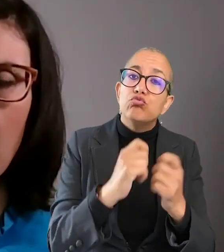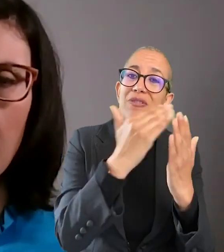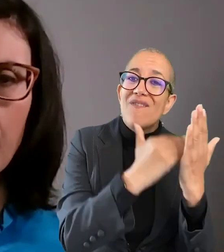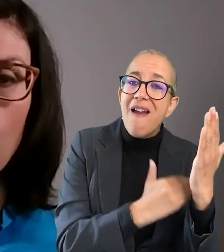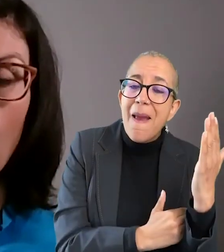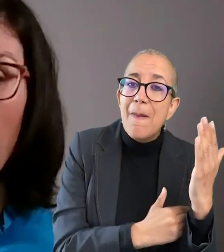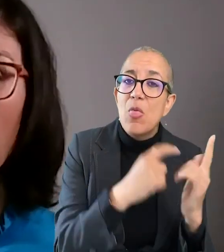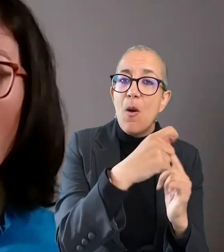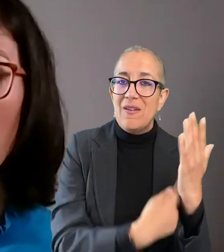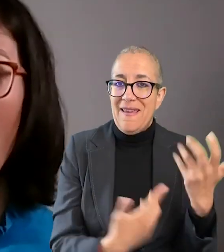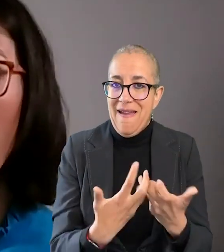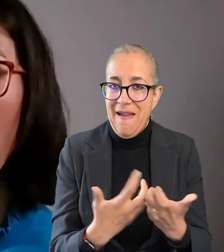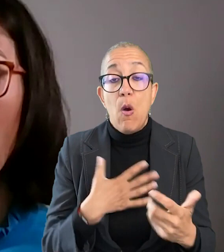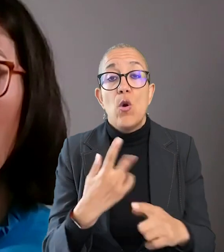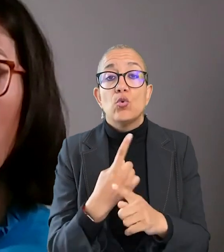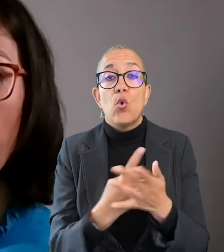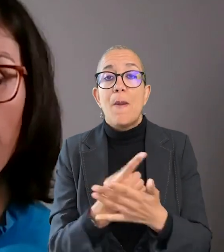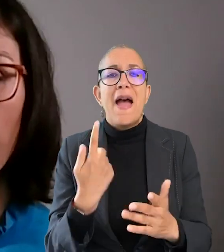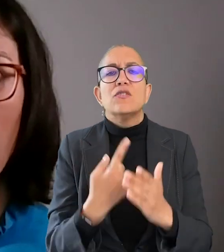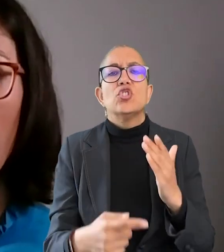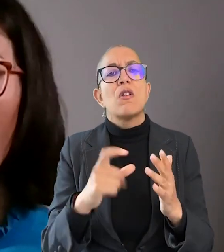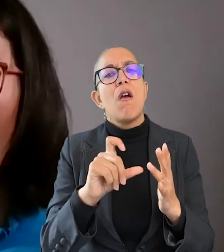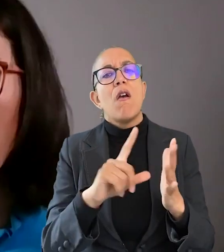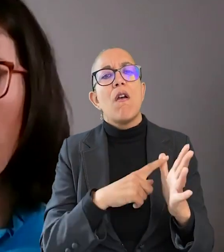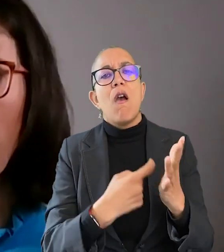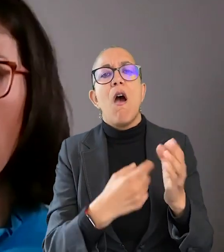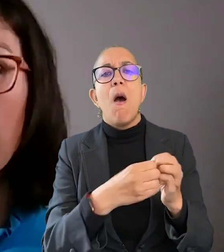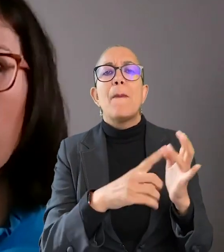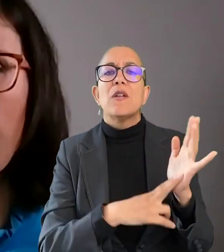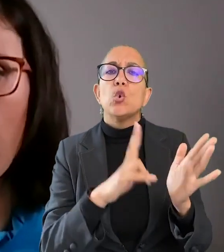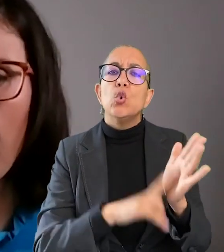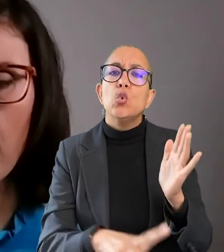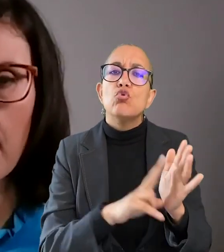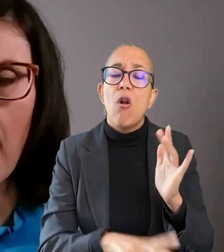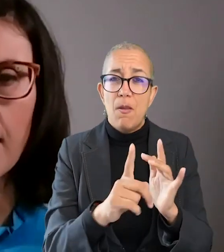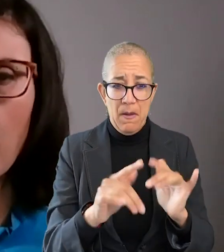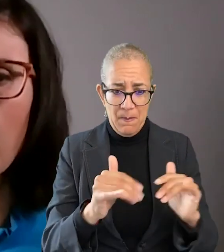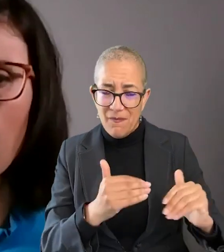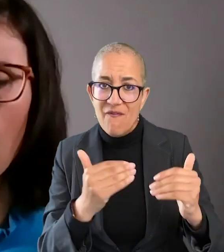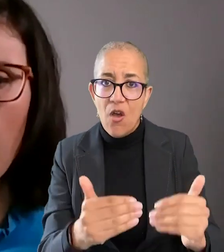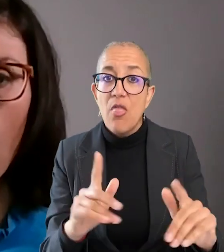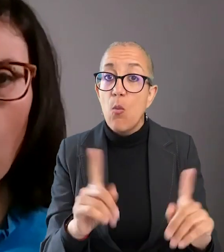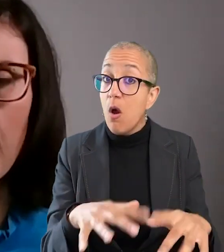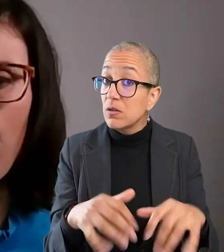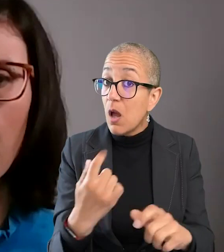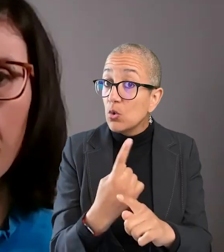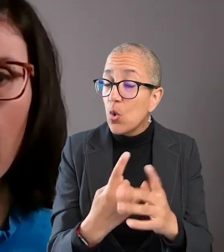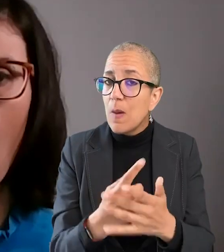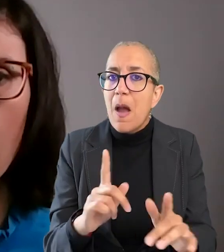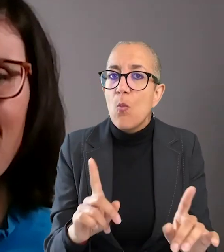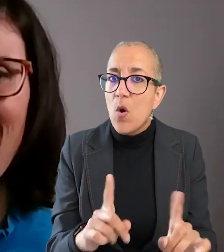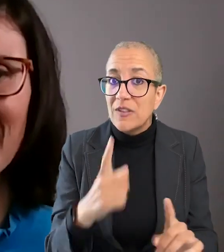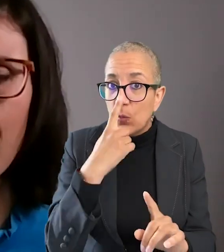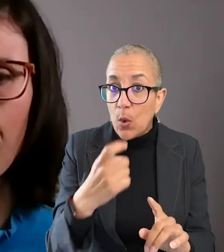it is to talk about not just carbon neutral, but what if we went a bit further and started to talk about what if we could